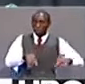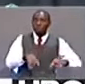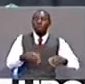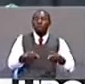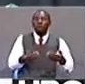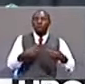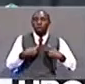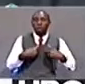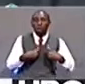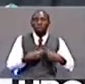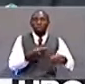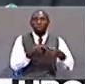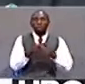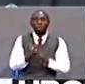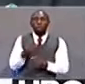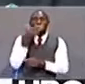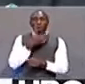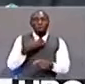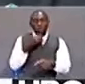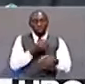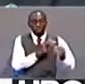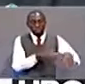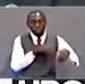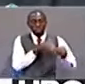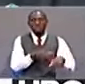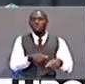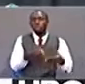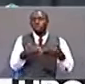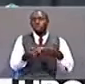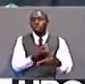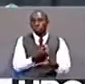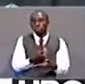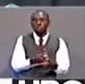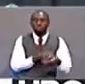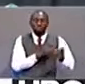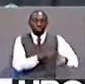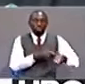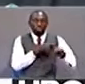options for future oil discoveries in the new exploration areas.